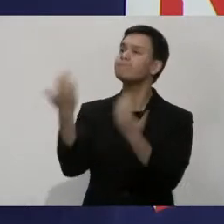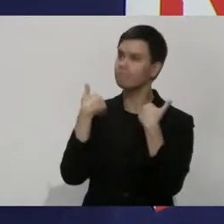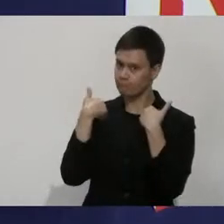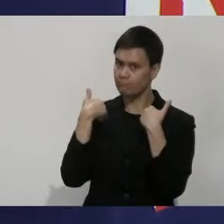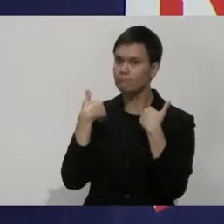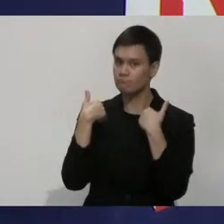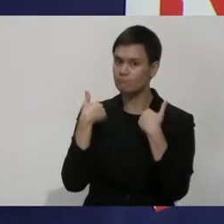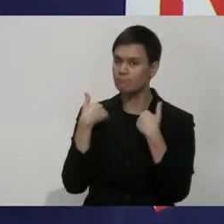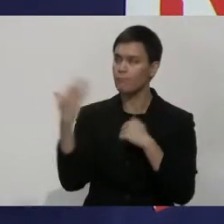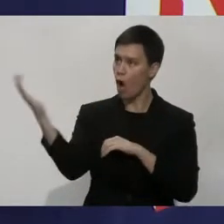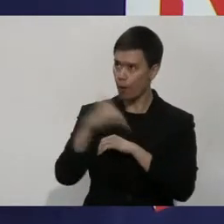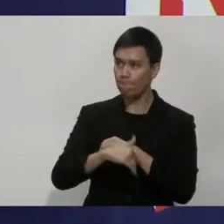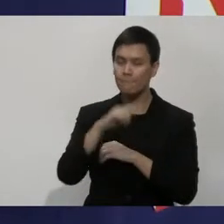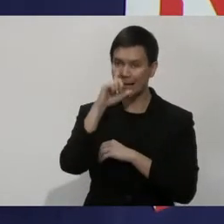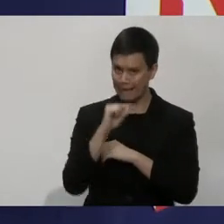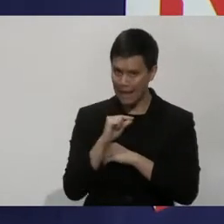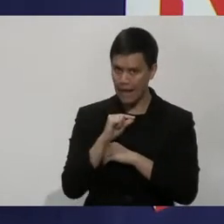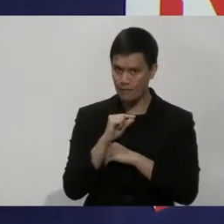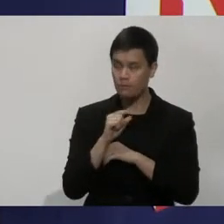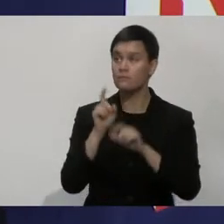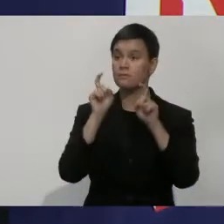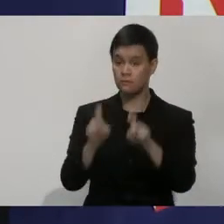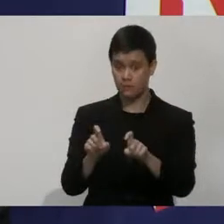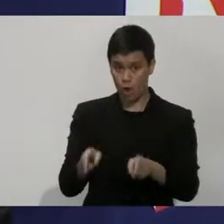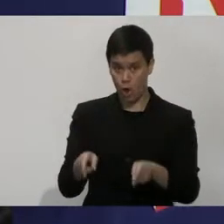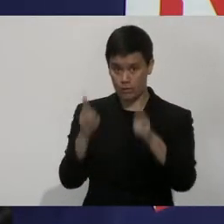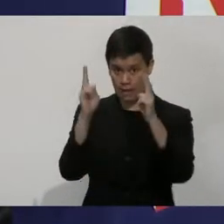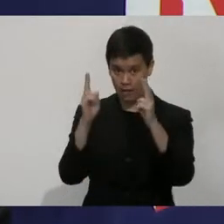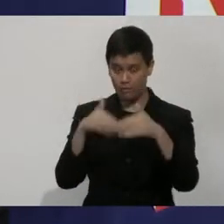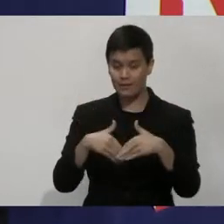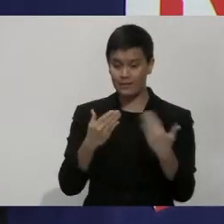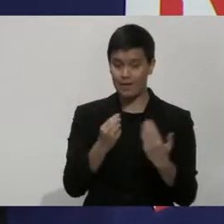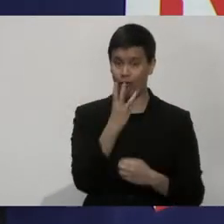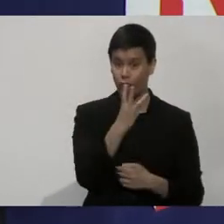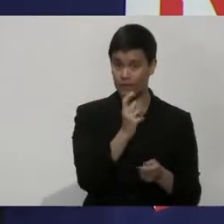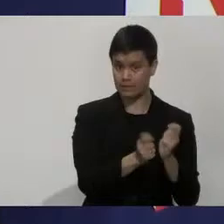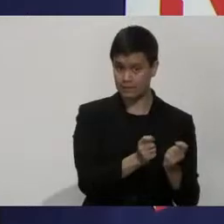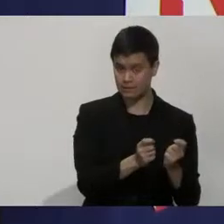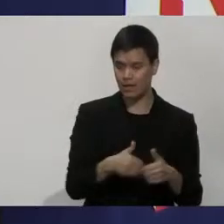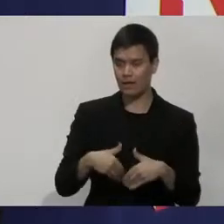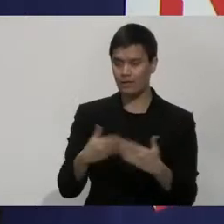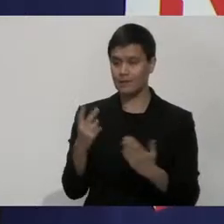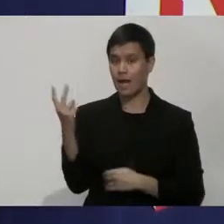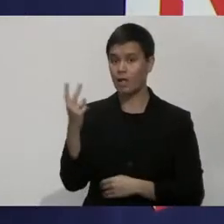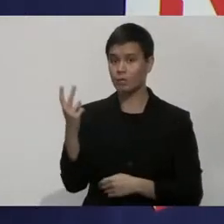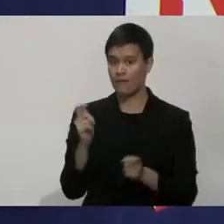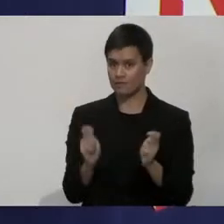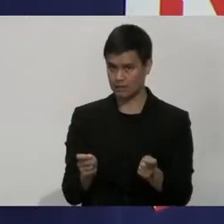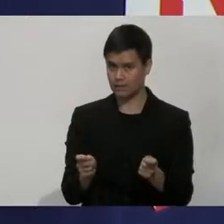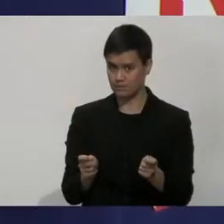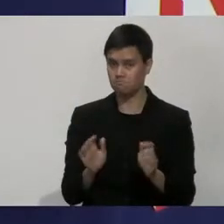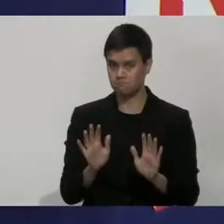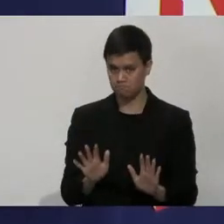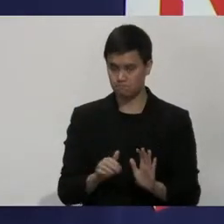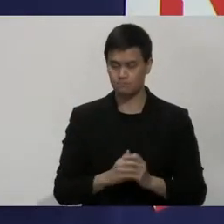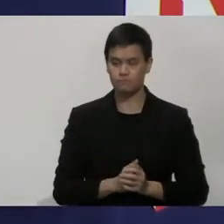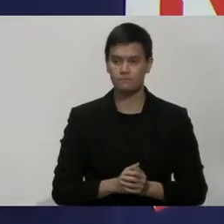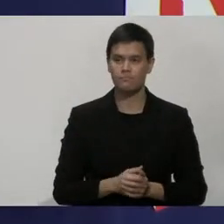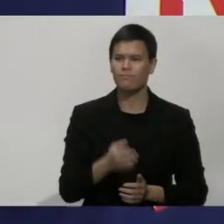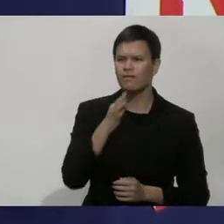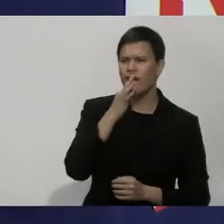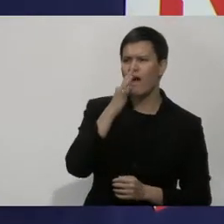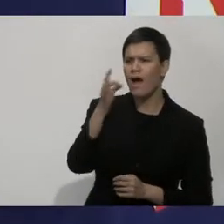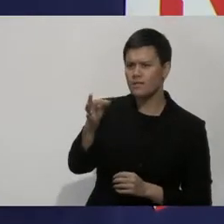in our managed isolation and quarantine facilities. Isn't the best protection the 14 We'll let you finish that one. Yep. Thank you. Actually, it's a follow-up for our Pacific